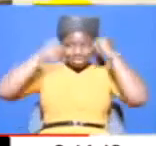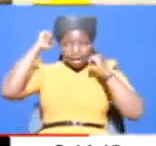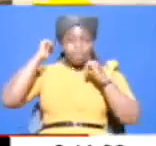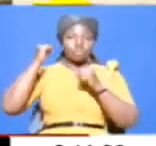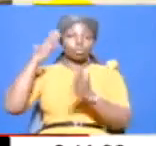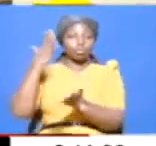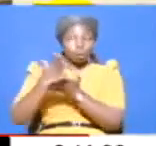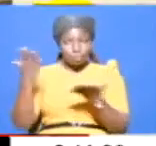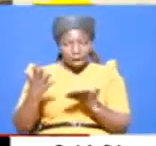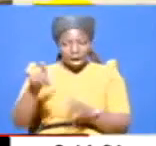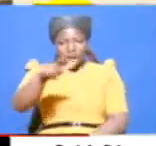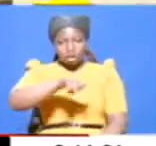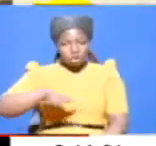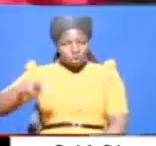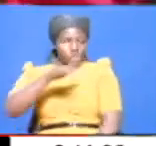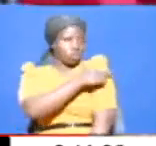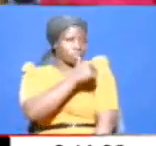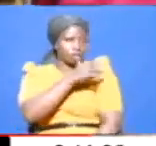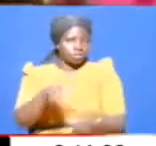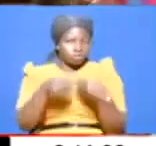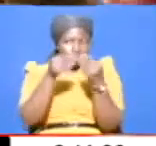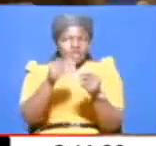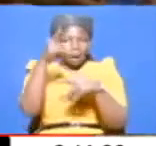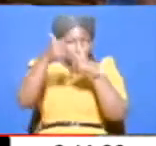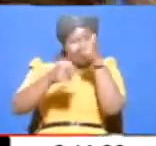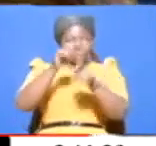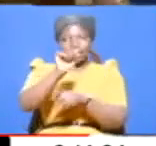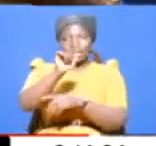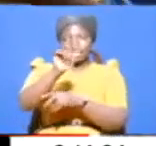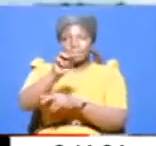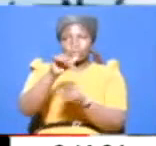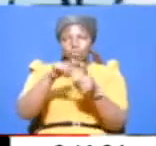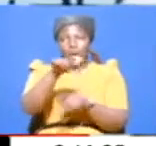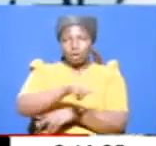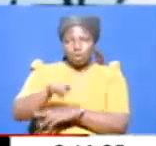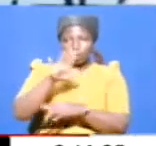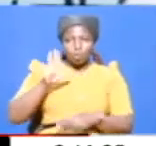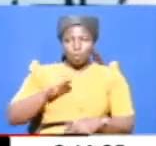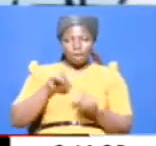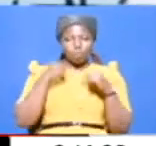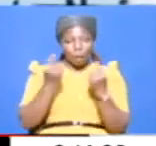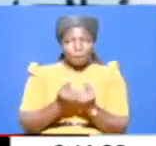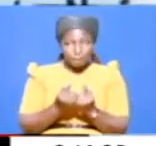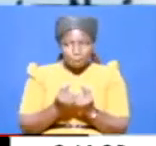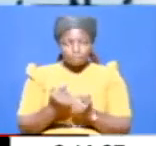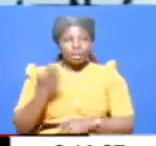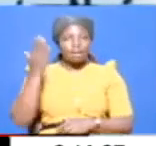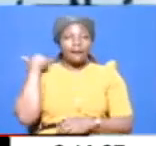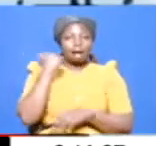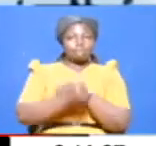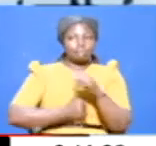local hospital to donate milk dispensers to a local women group. In the last year, they have